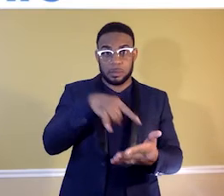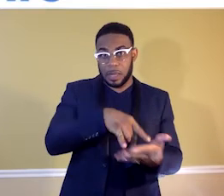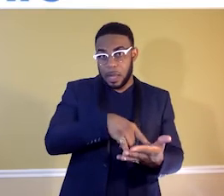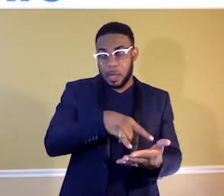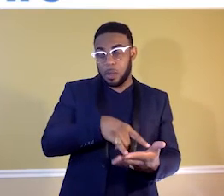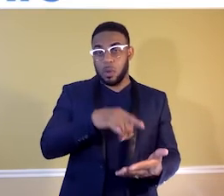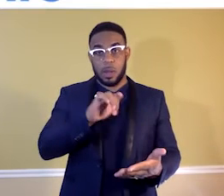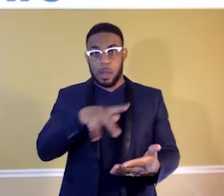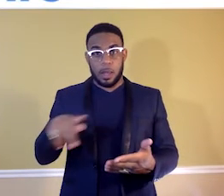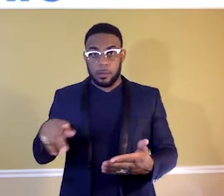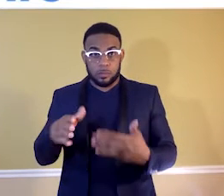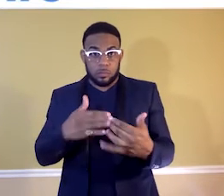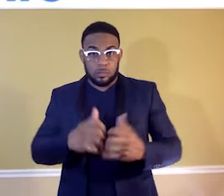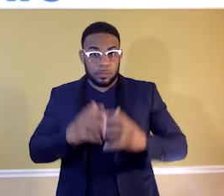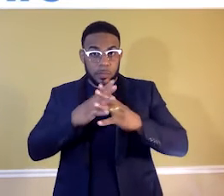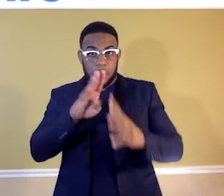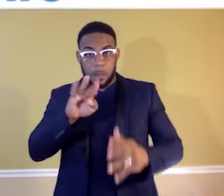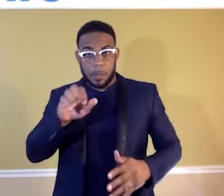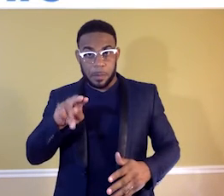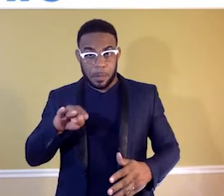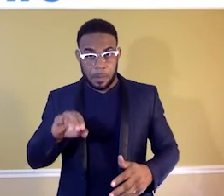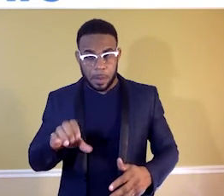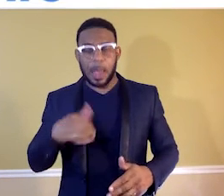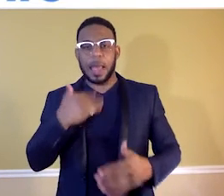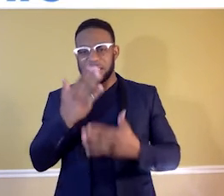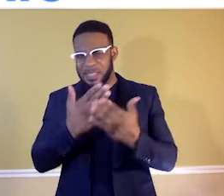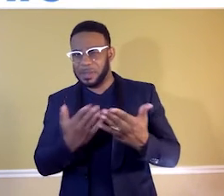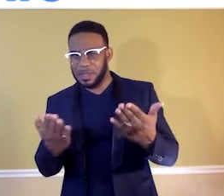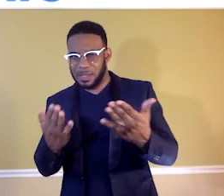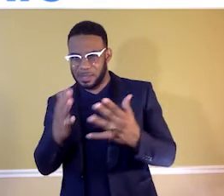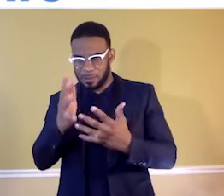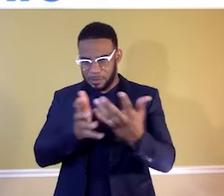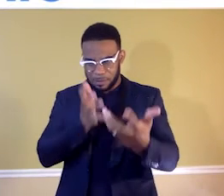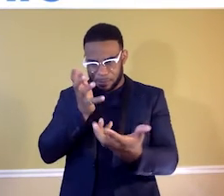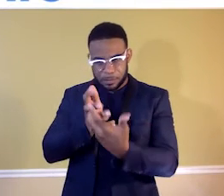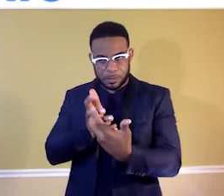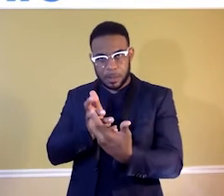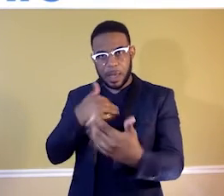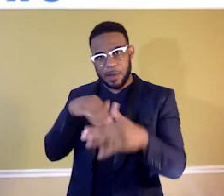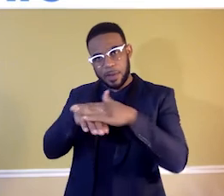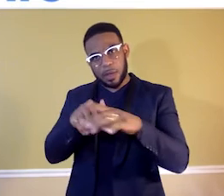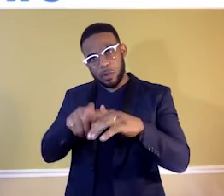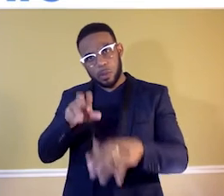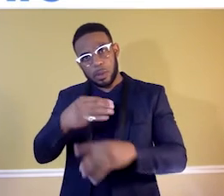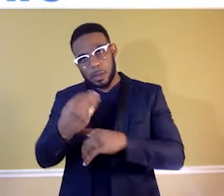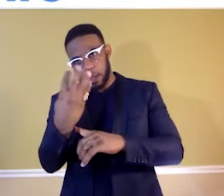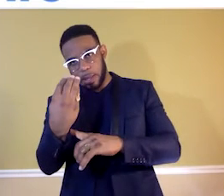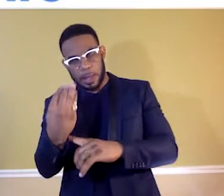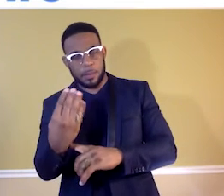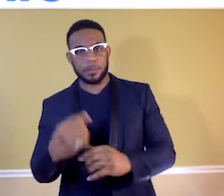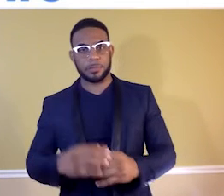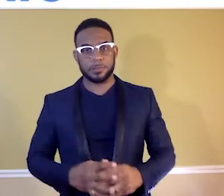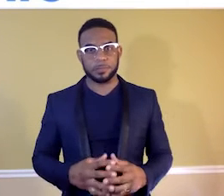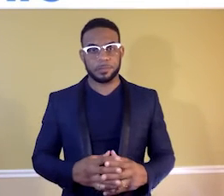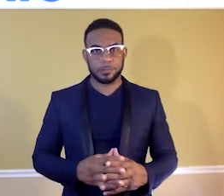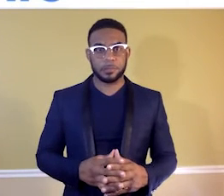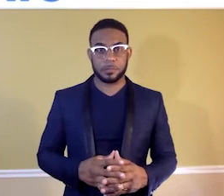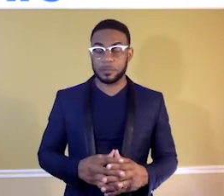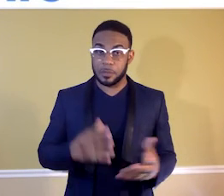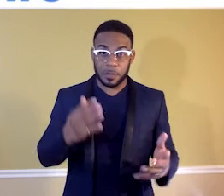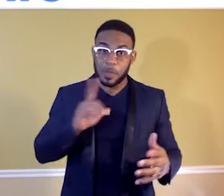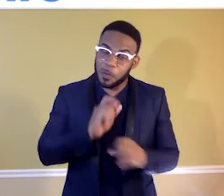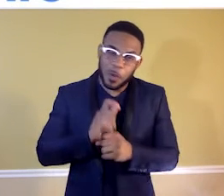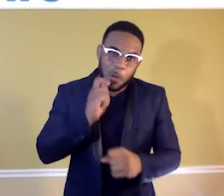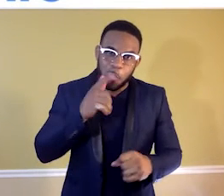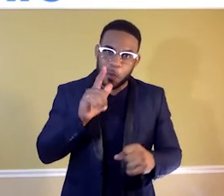web application built by Ionic has some of those things that a native application would have, like access to a camera or shaking. And it's really